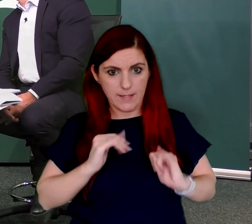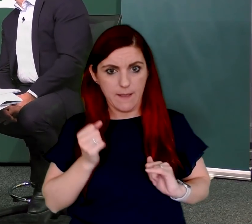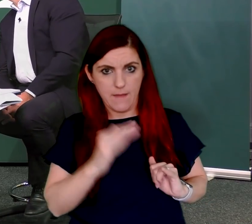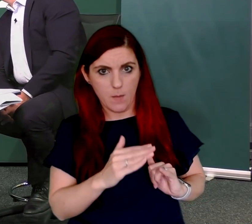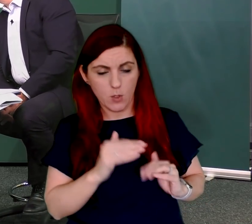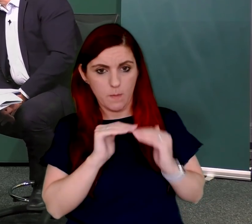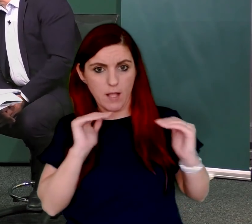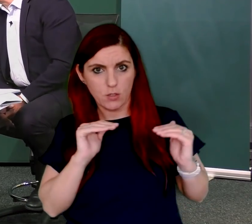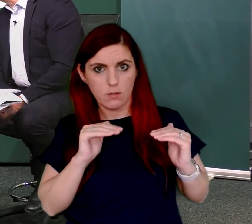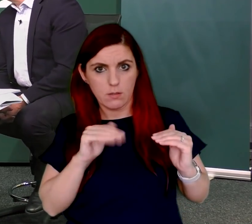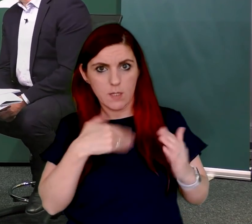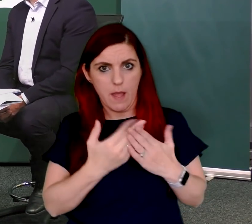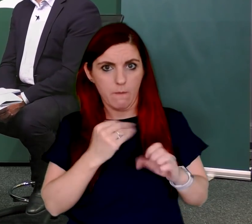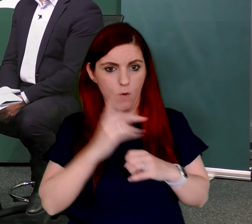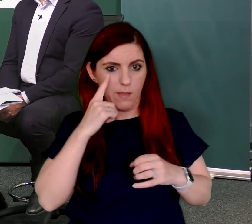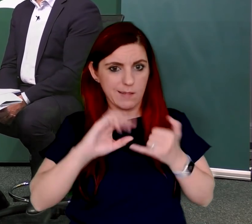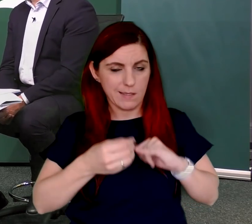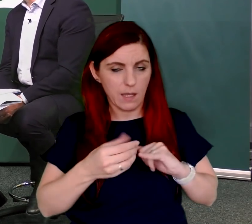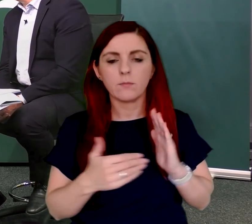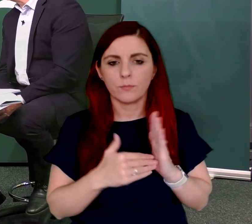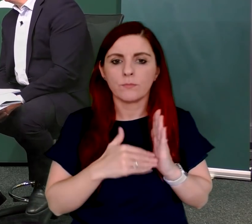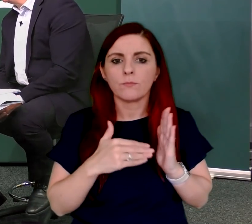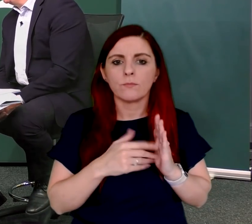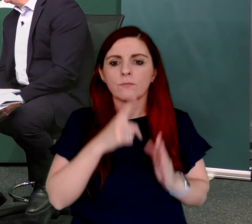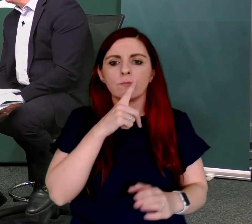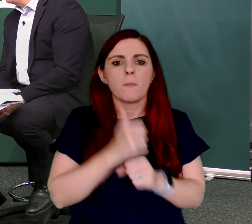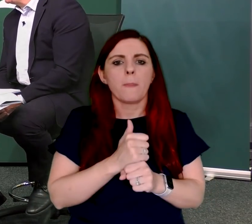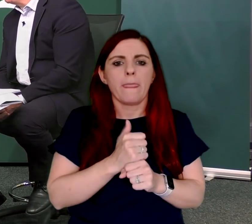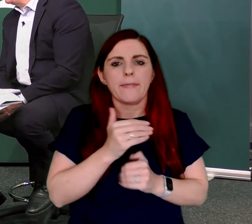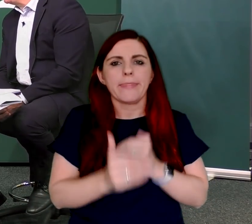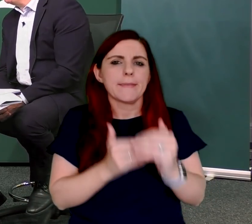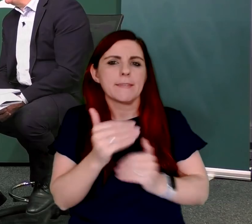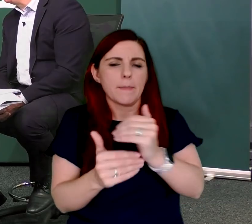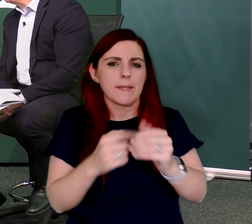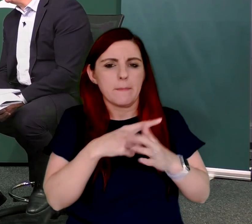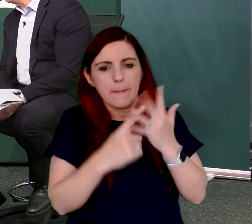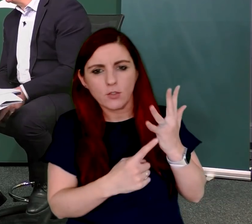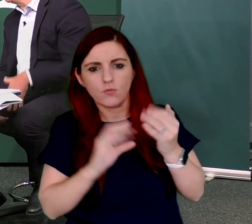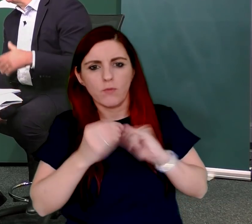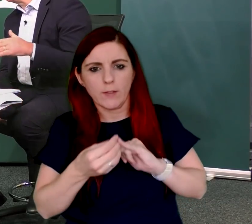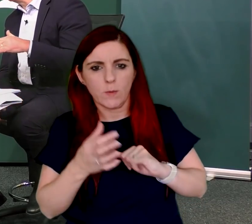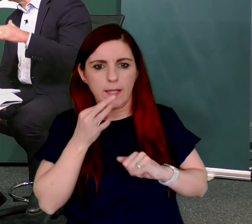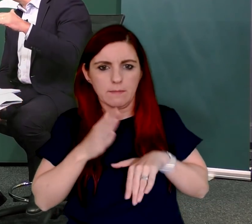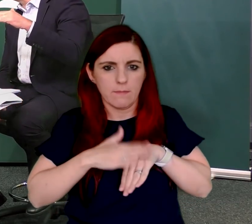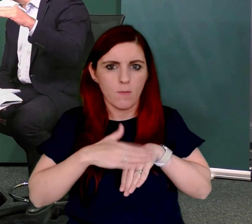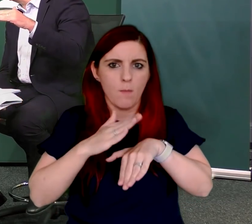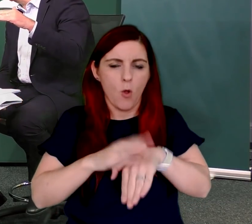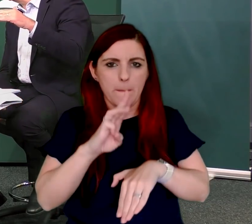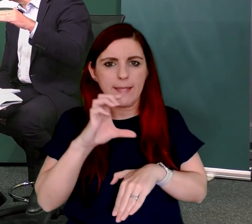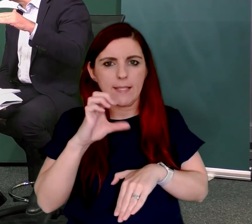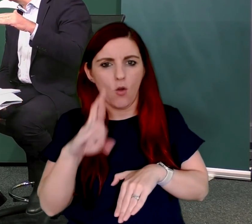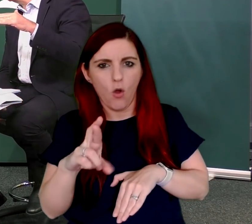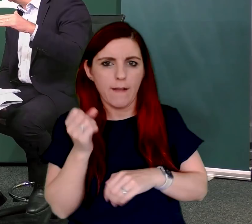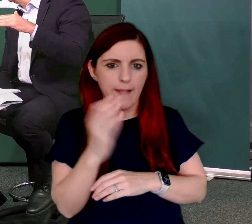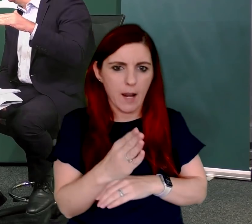surge? Yeah, so I suppose, we've talked about the steps and measures we've been taking to increase the capacity around the PCR testing, but also there's a limit at which you get